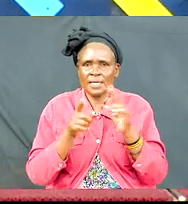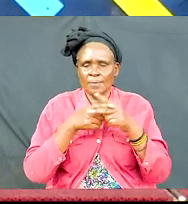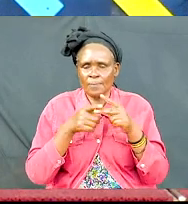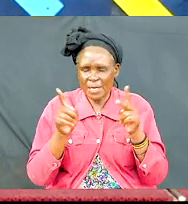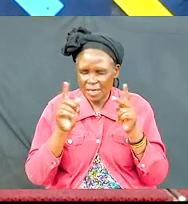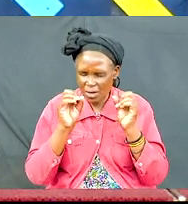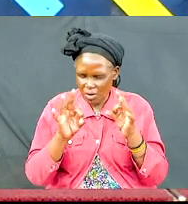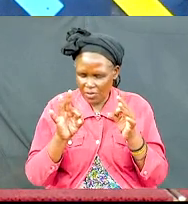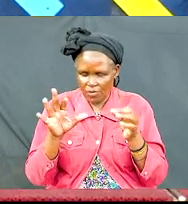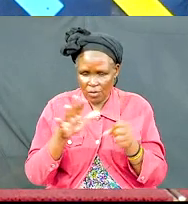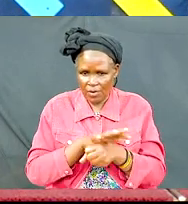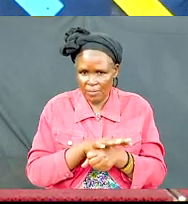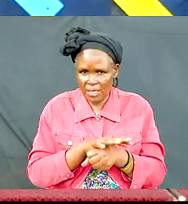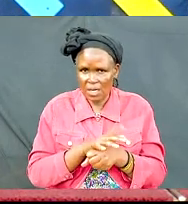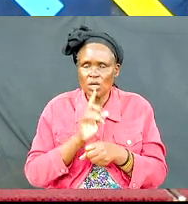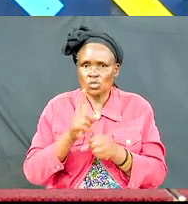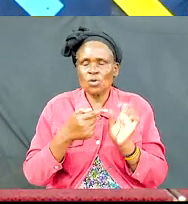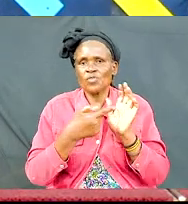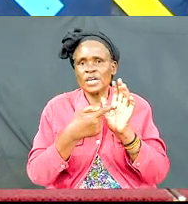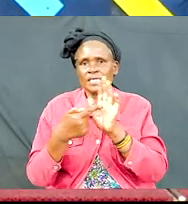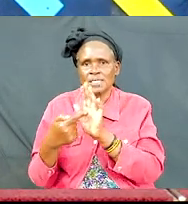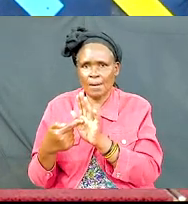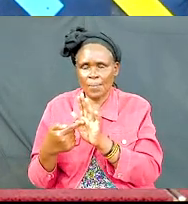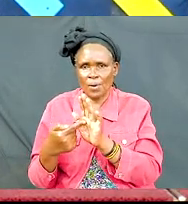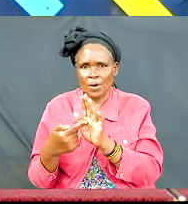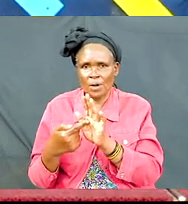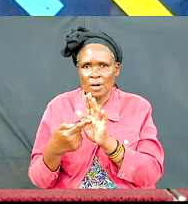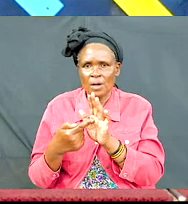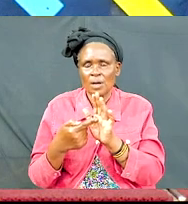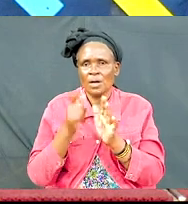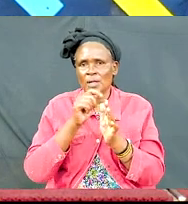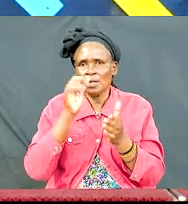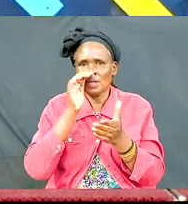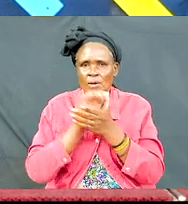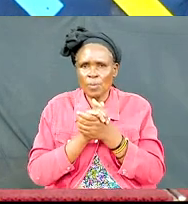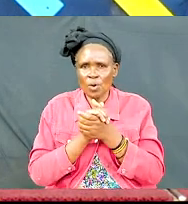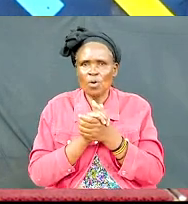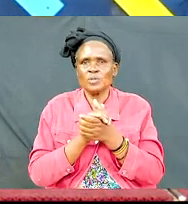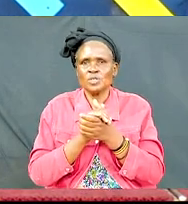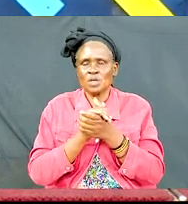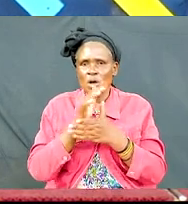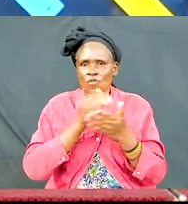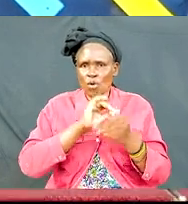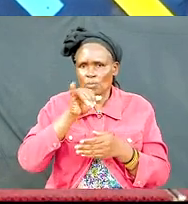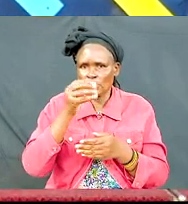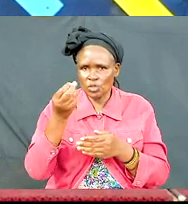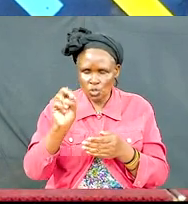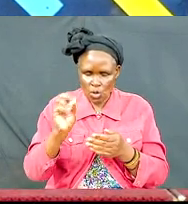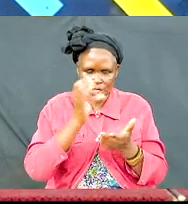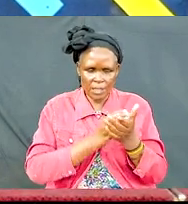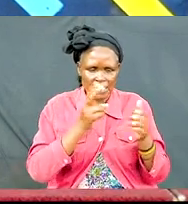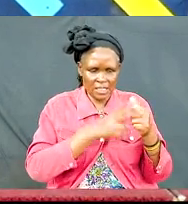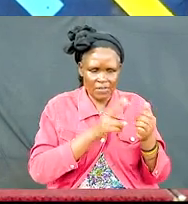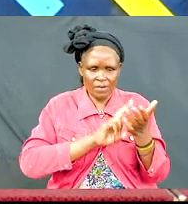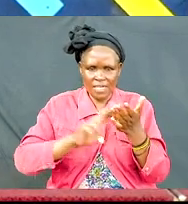fulfillment. So, for example, the promise, you start reading from it from John chapter 7, verse 37.